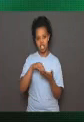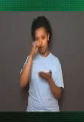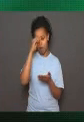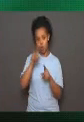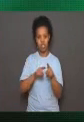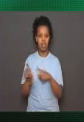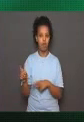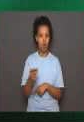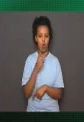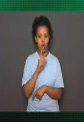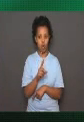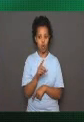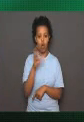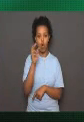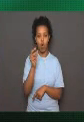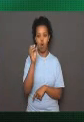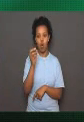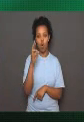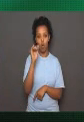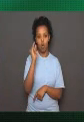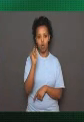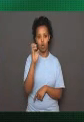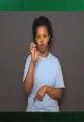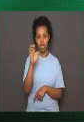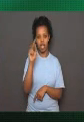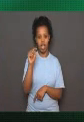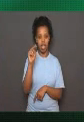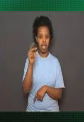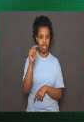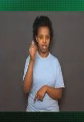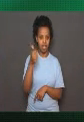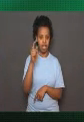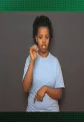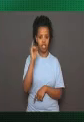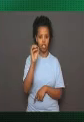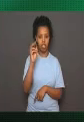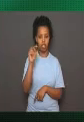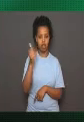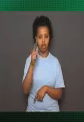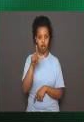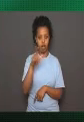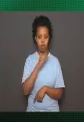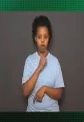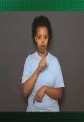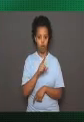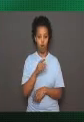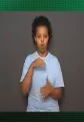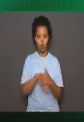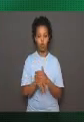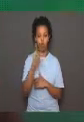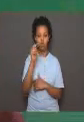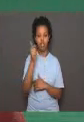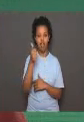It is orientational behaviors, which includes kinesis and